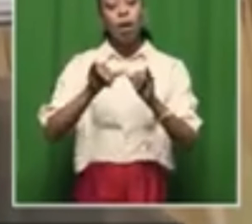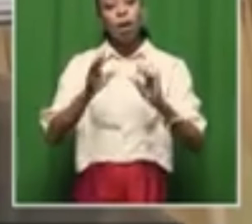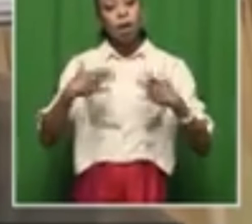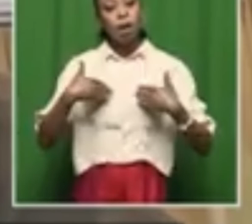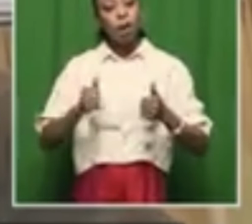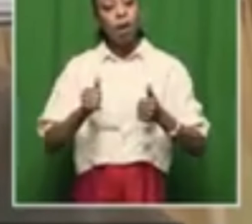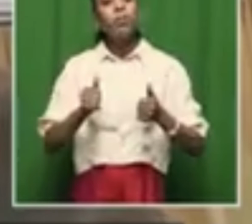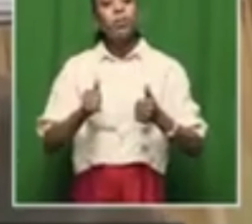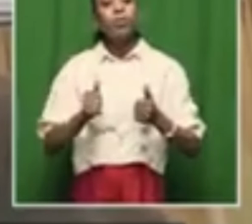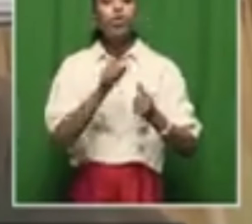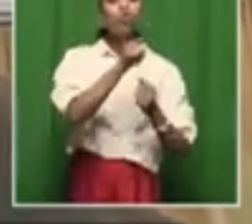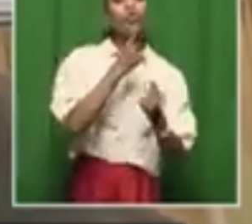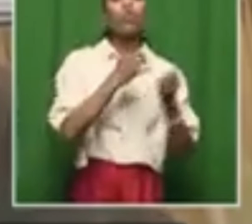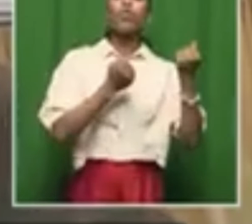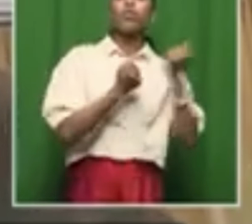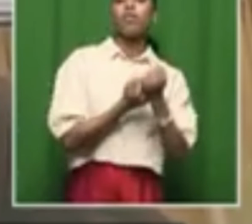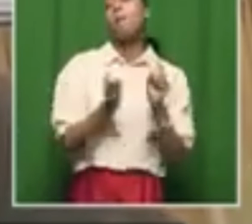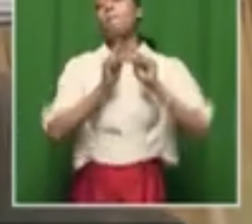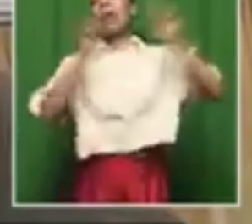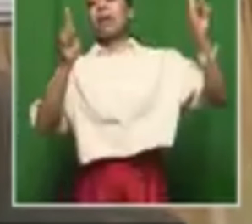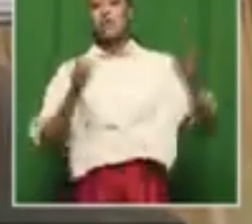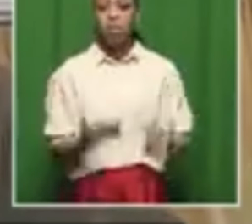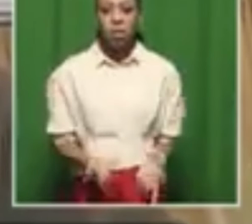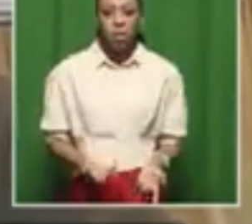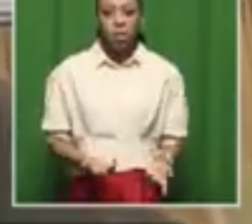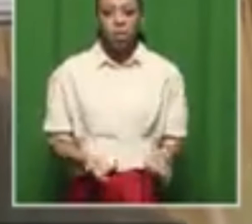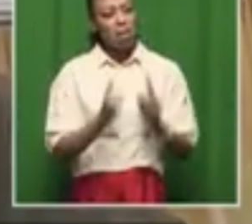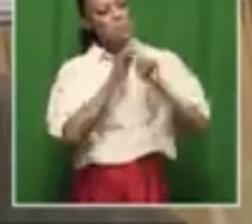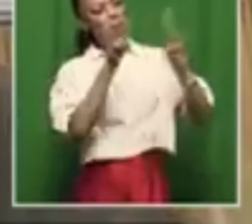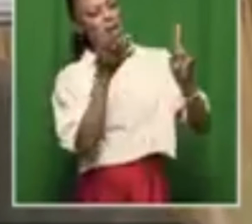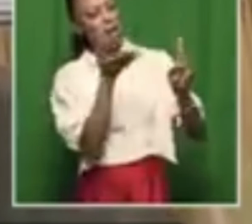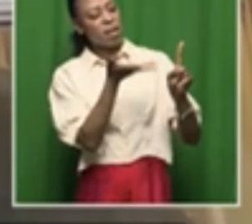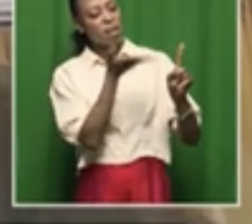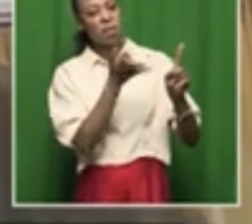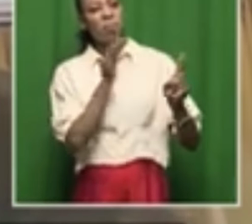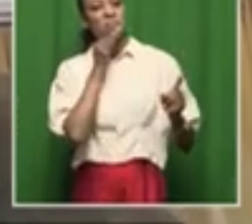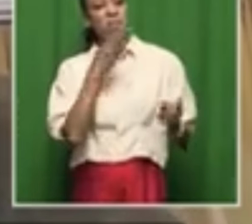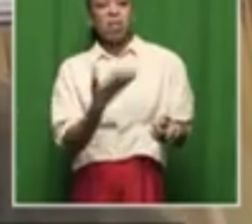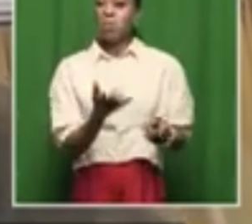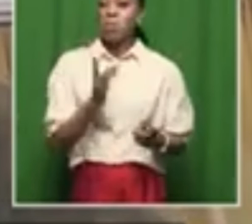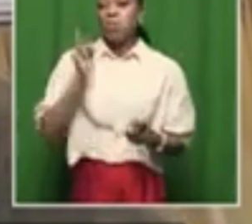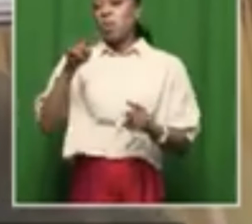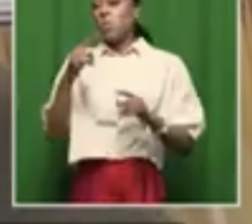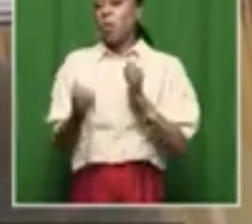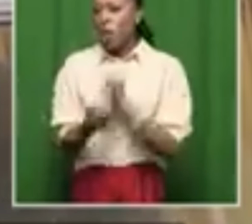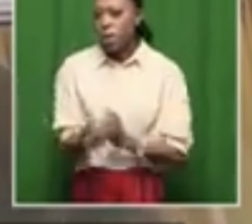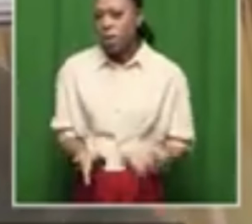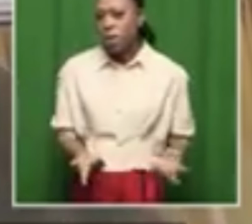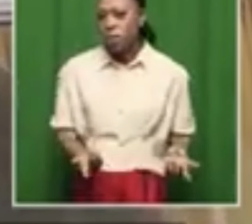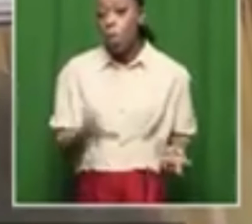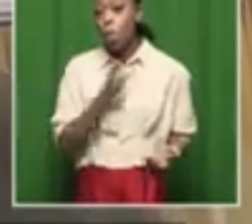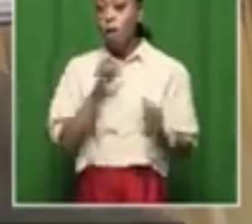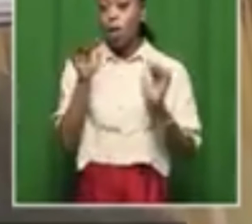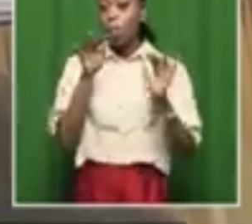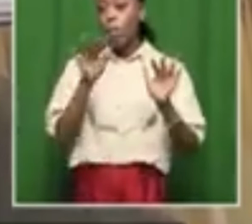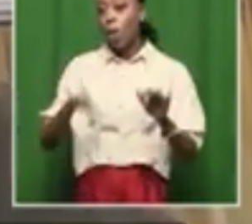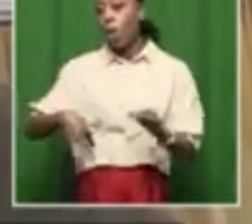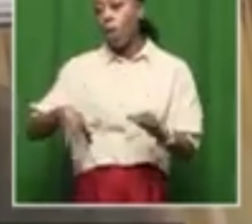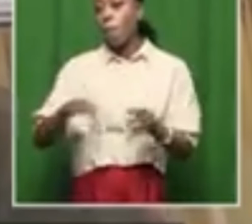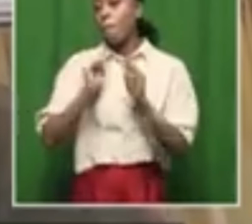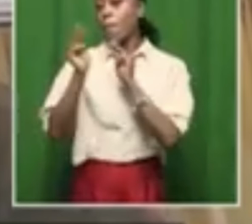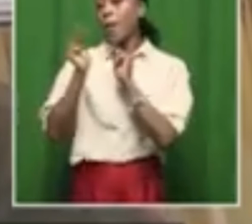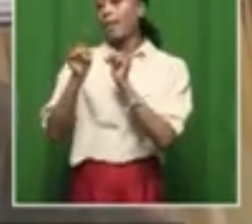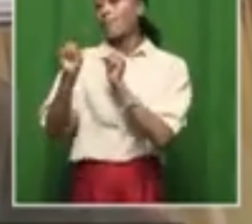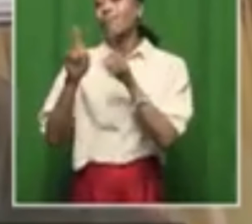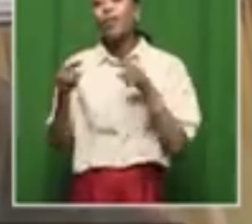say you support, but you put a big but. And that but is saying it should not happen because there are people who cannot manage. But